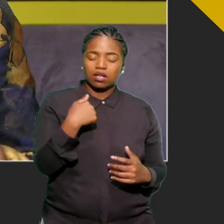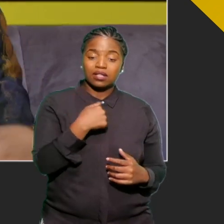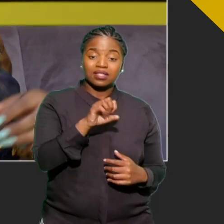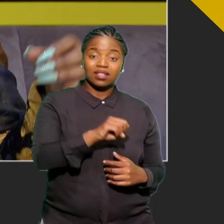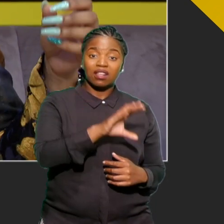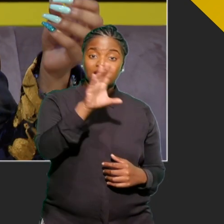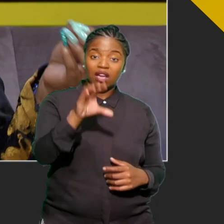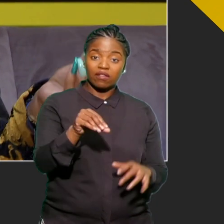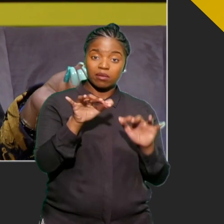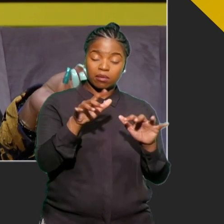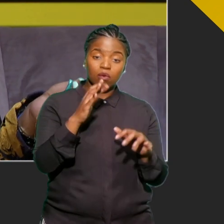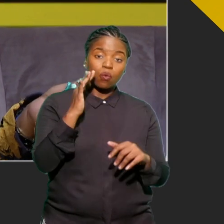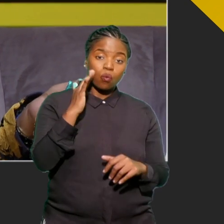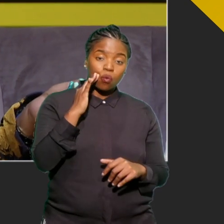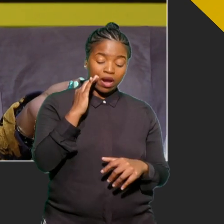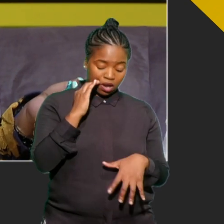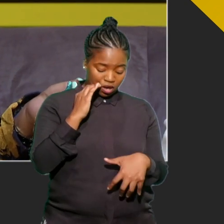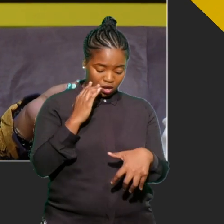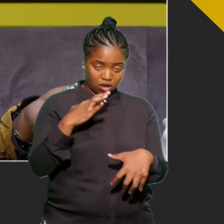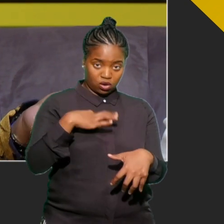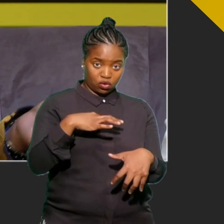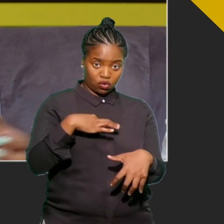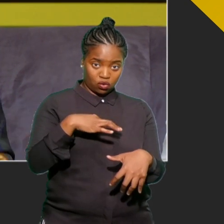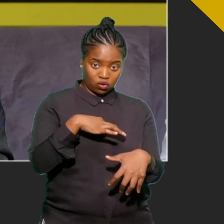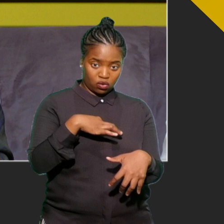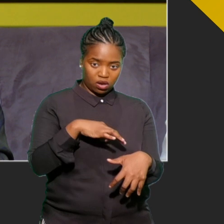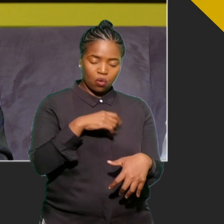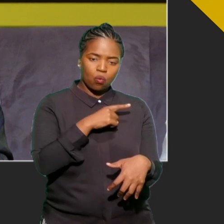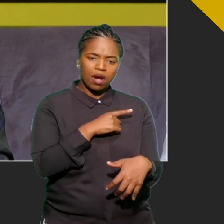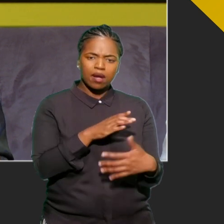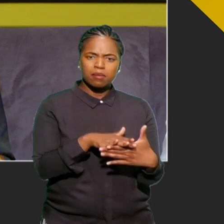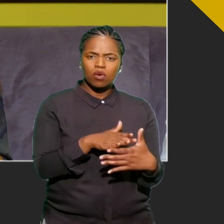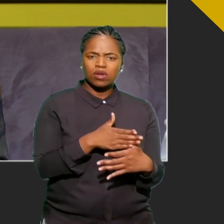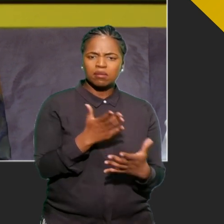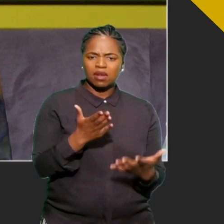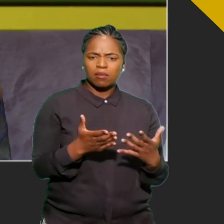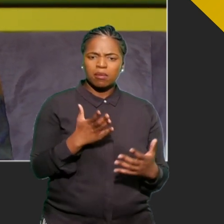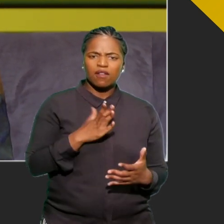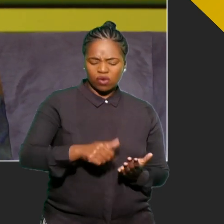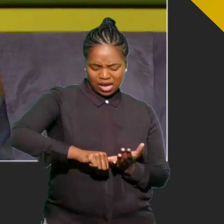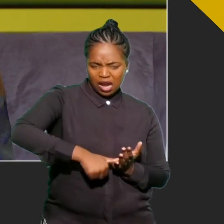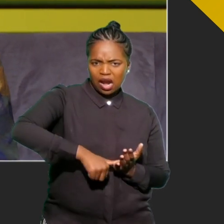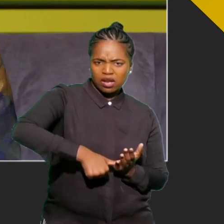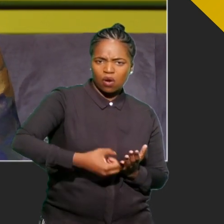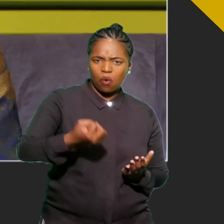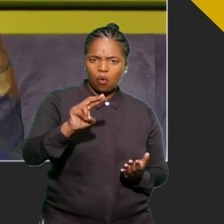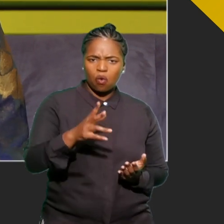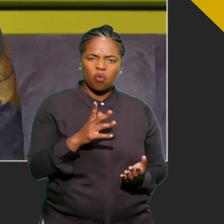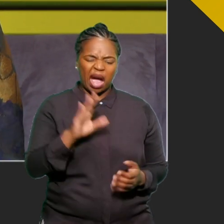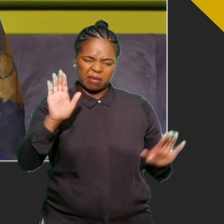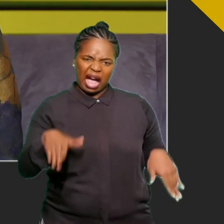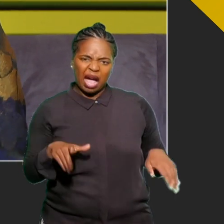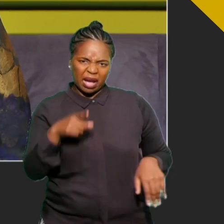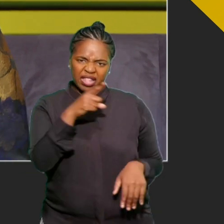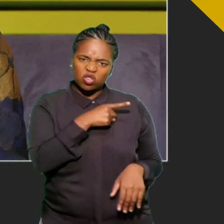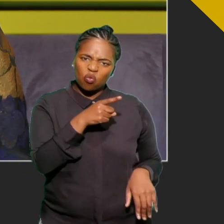Africans. When young women become pregnant, it's because bafuna or social grantee or mekangwe apapu